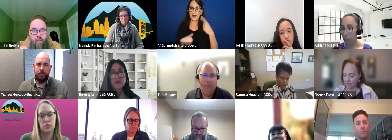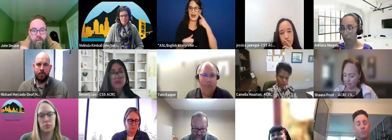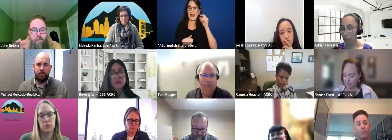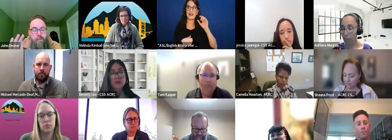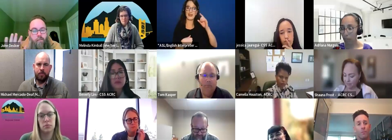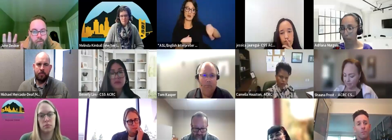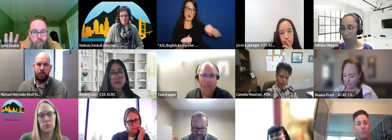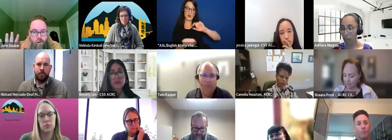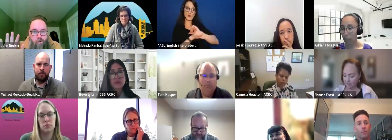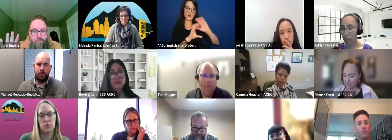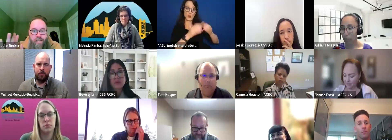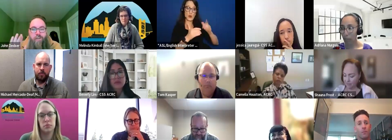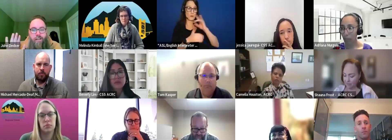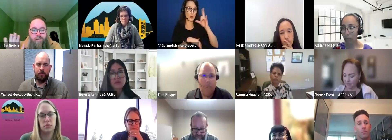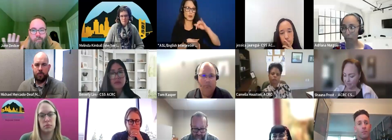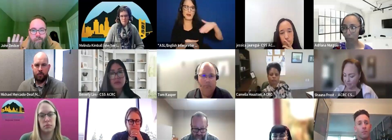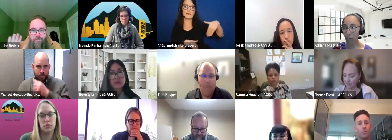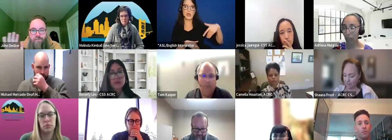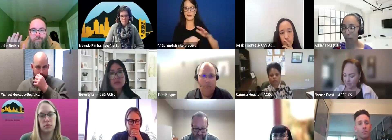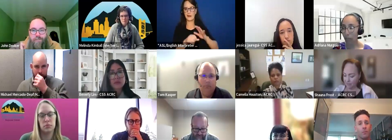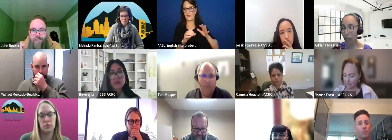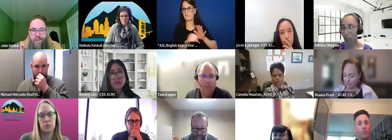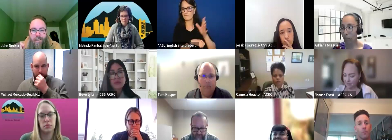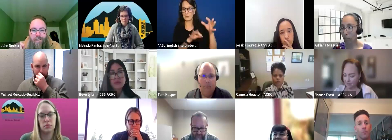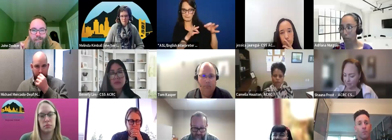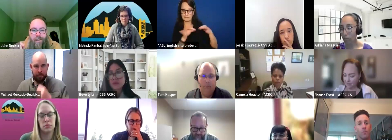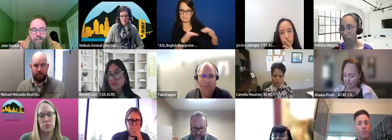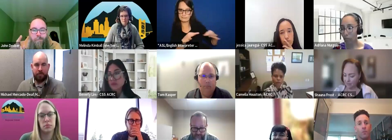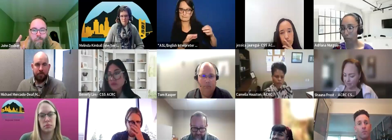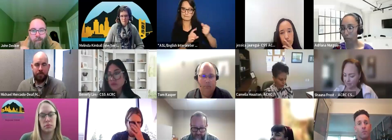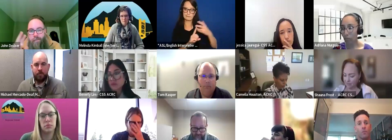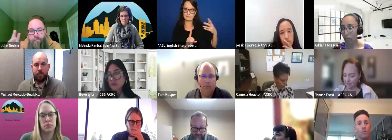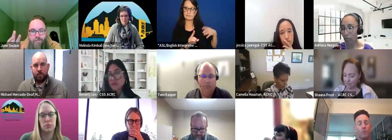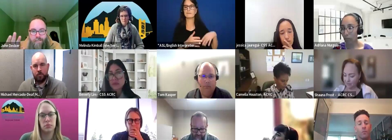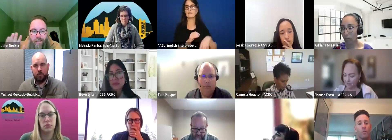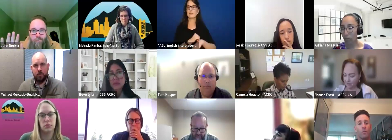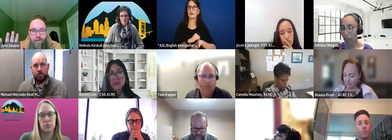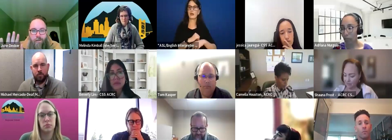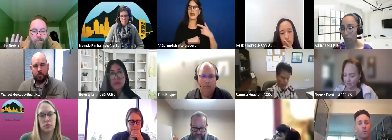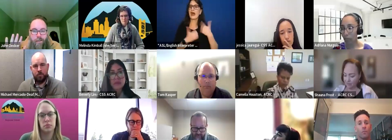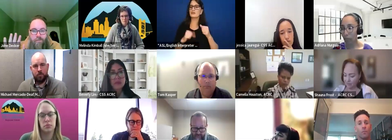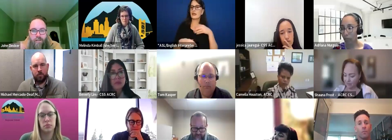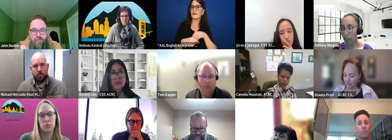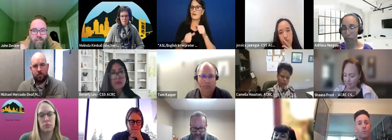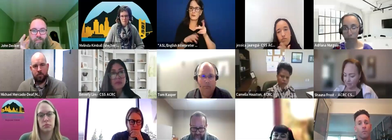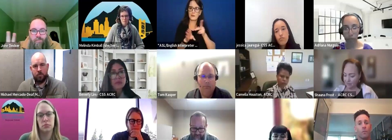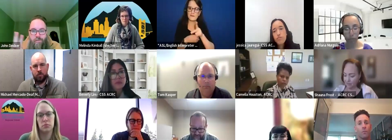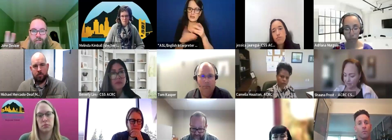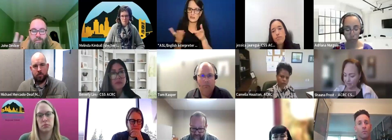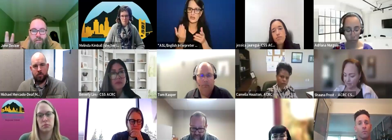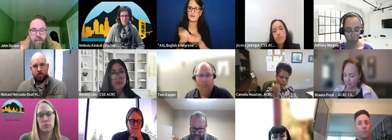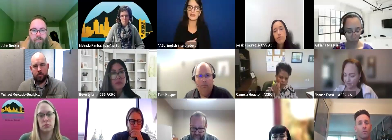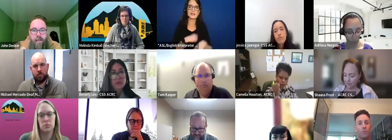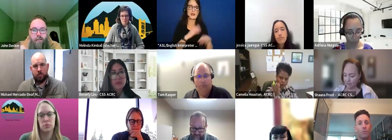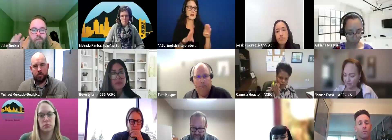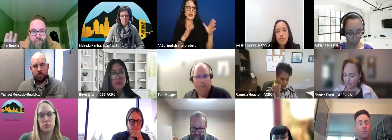groups are going to look like. The other work groups, I tried to get into professional services. I tried to get into like behaviorists and that one, and transportation. Those were